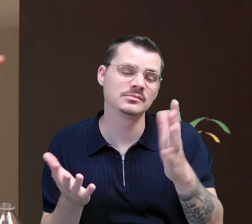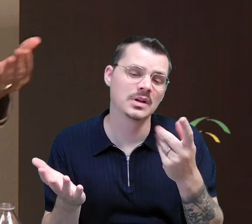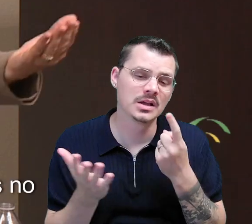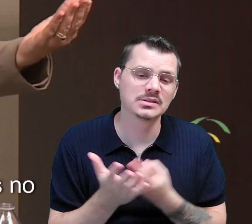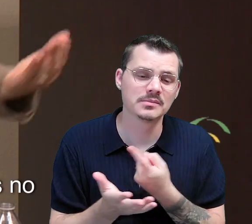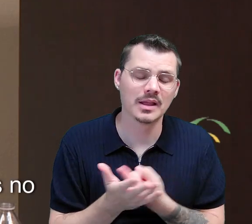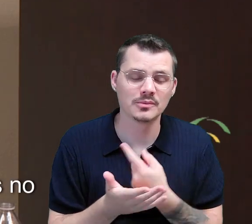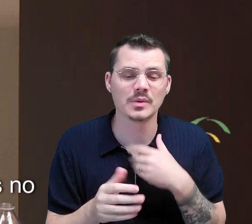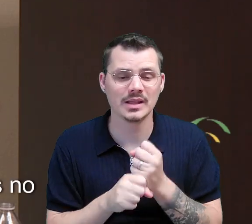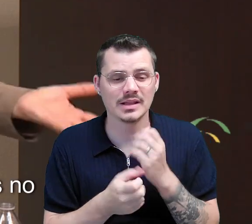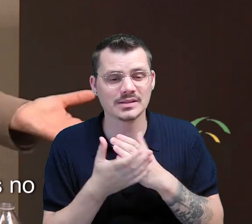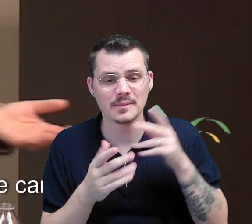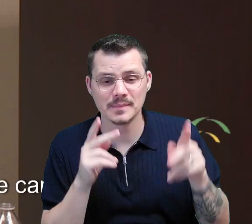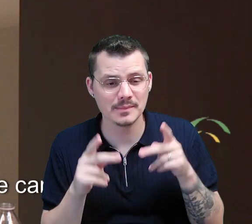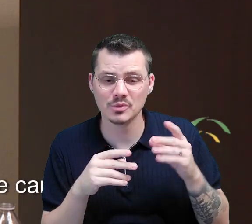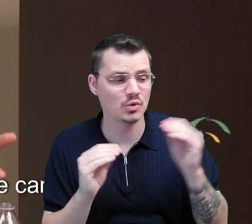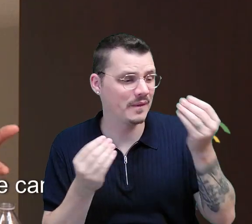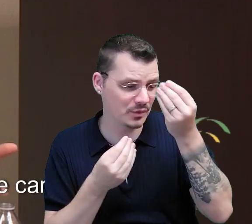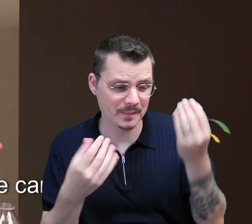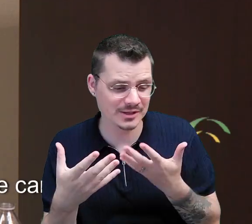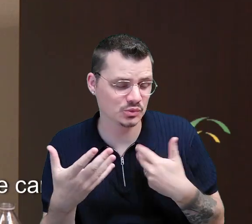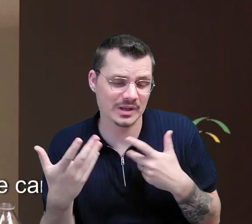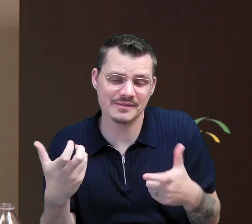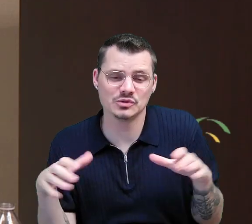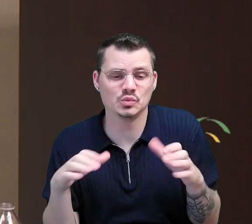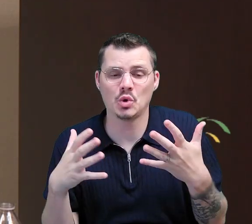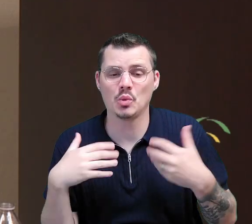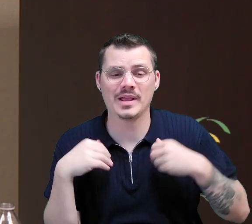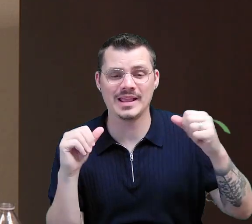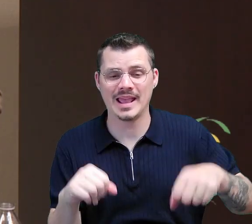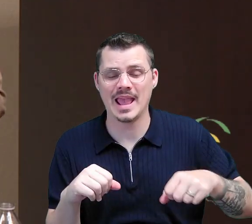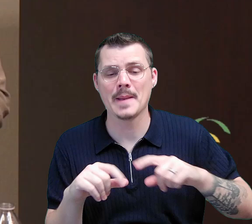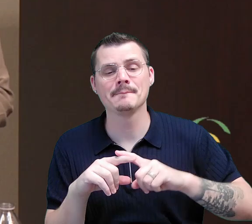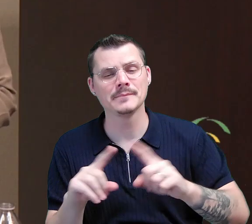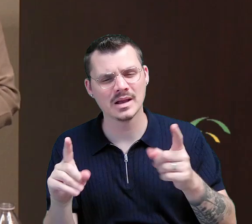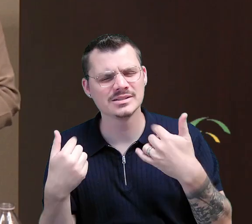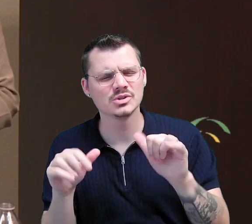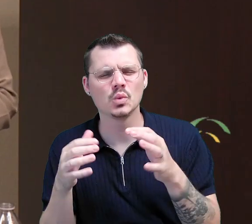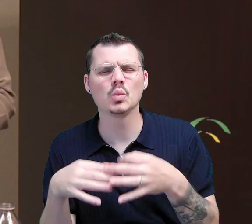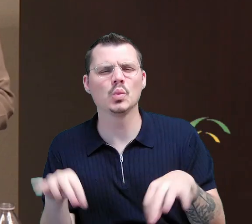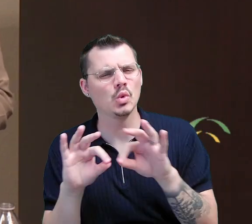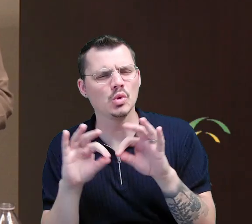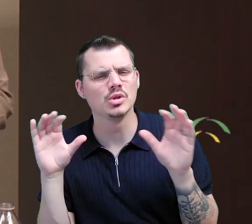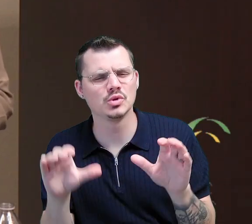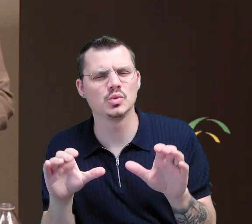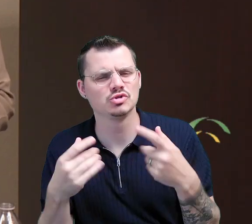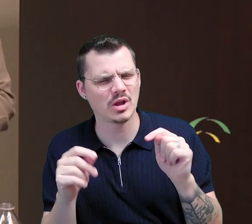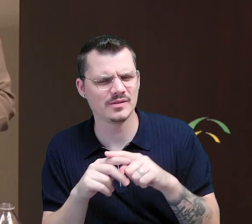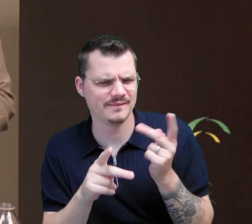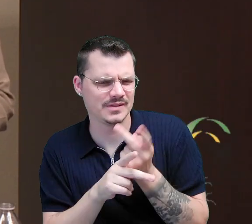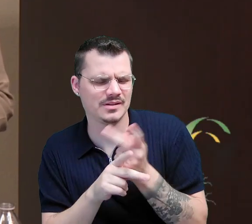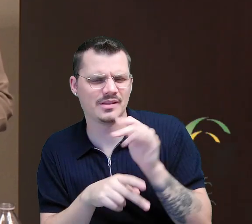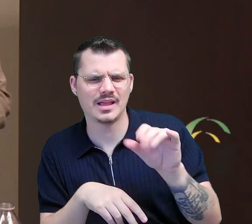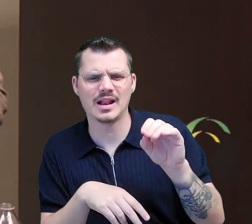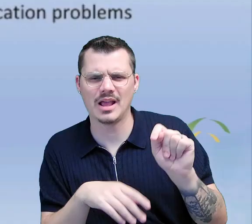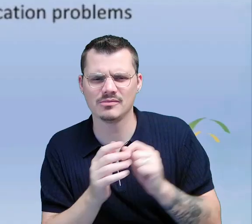sometimes, we get people and there's no information, we just have to do what we can. But it's still worth doing, trying to